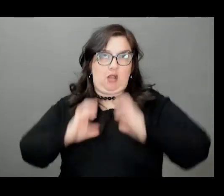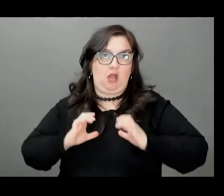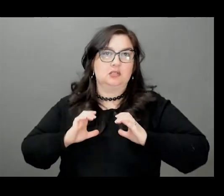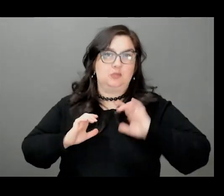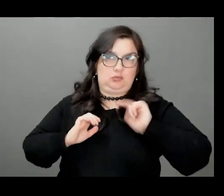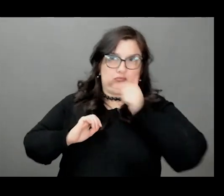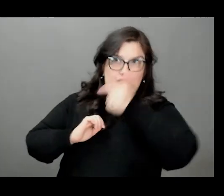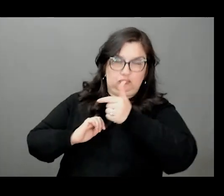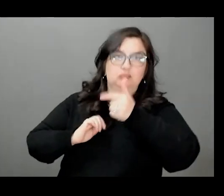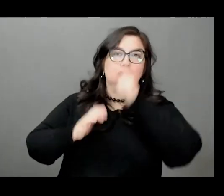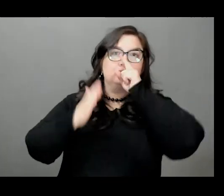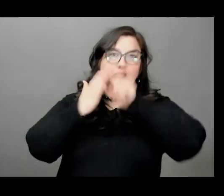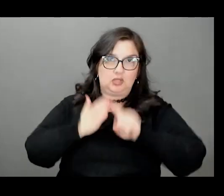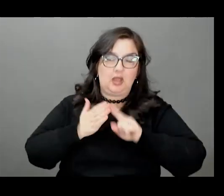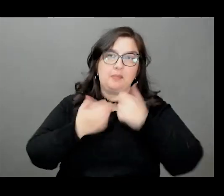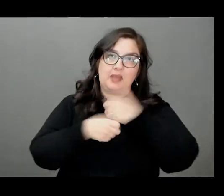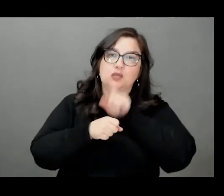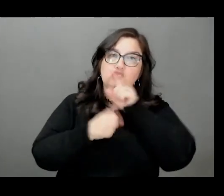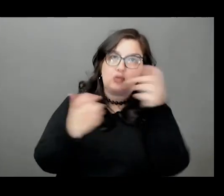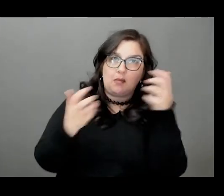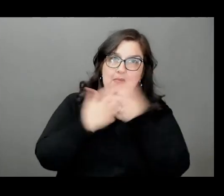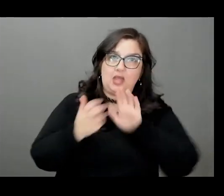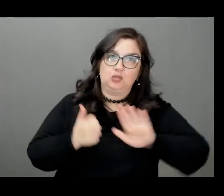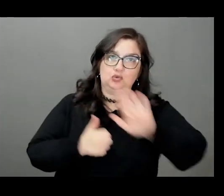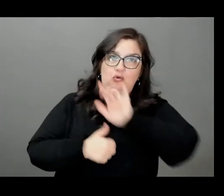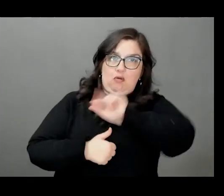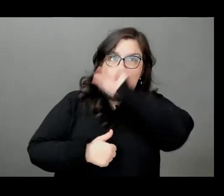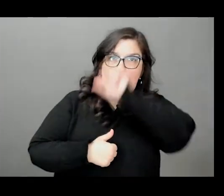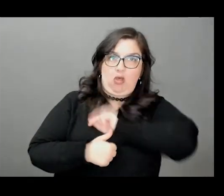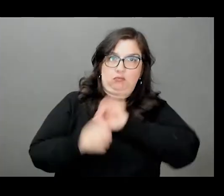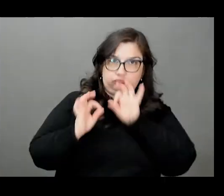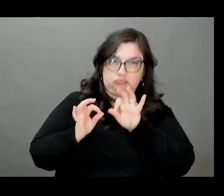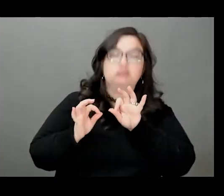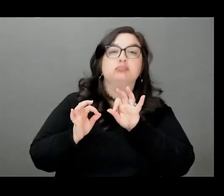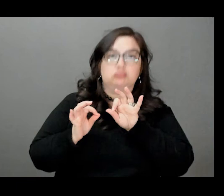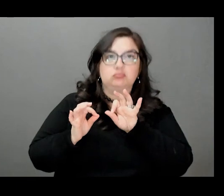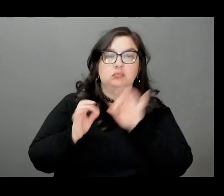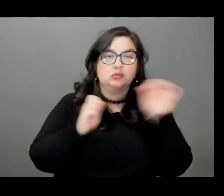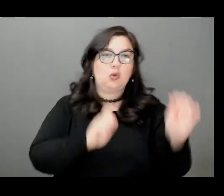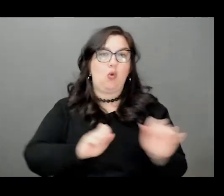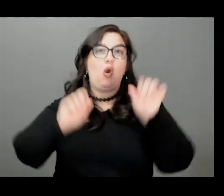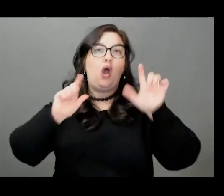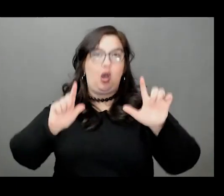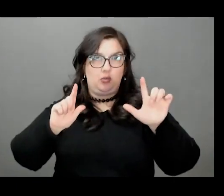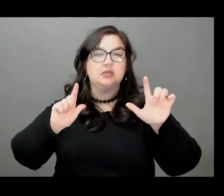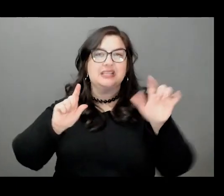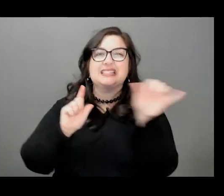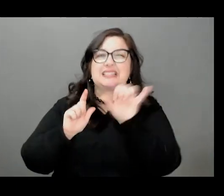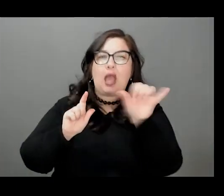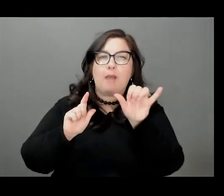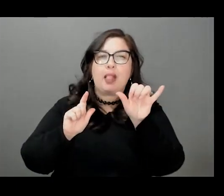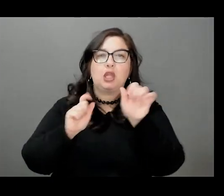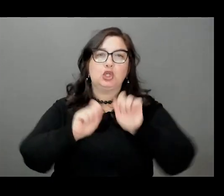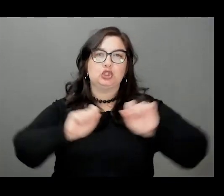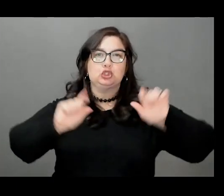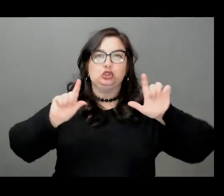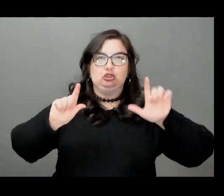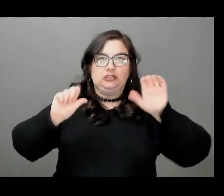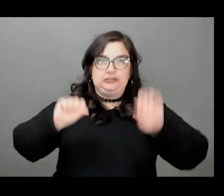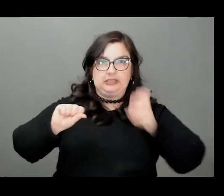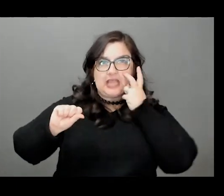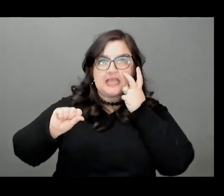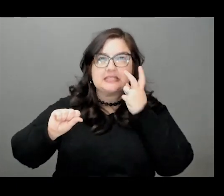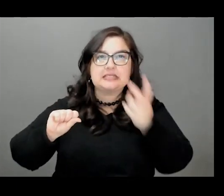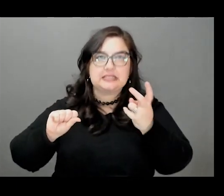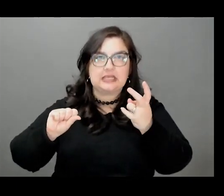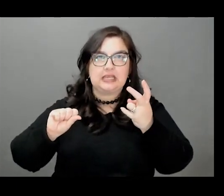Now it's your turn as a customer to review if it matches your quality criteria and if you want to do any sanity check. So it will kind of